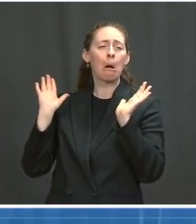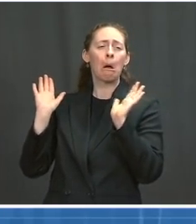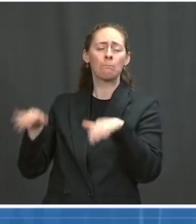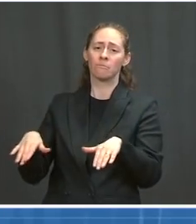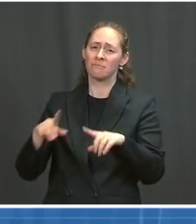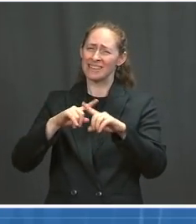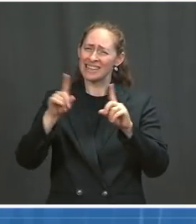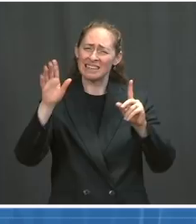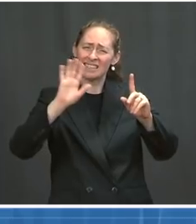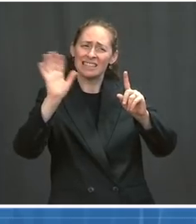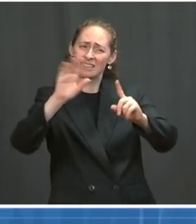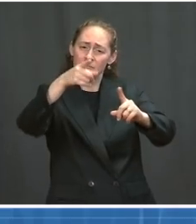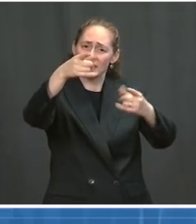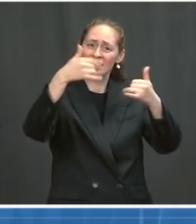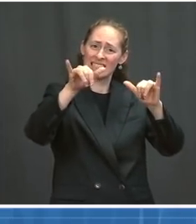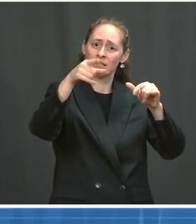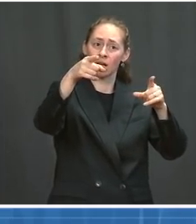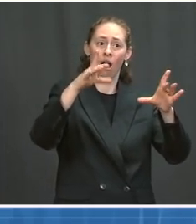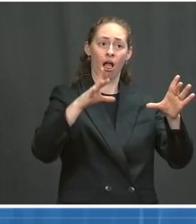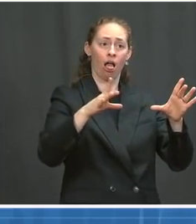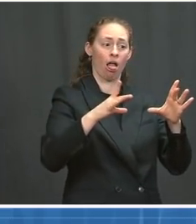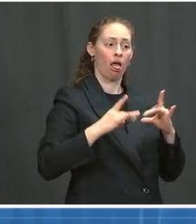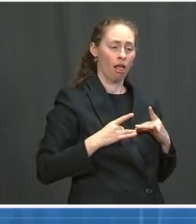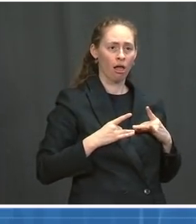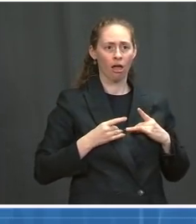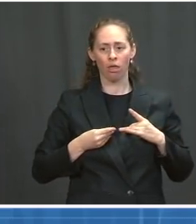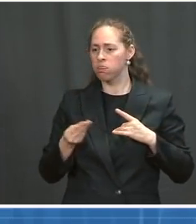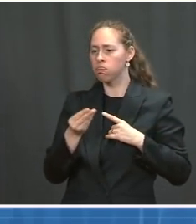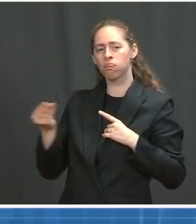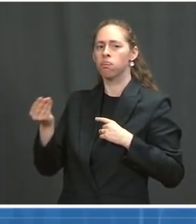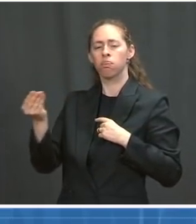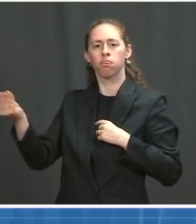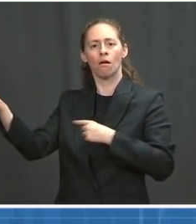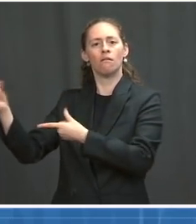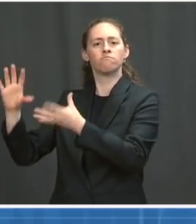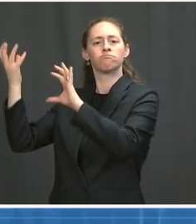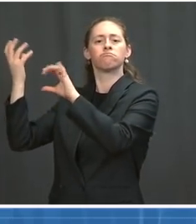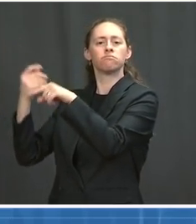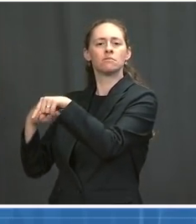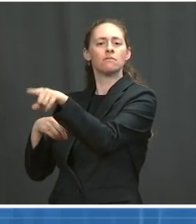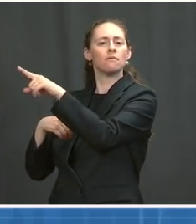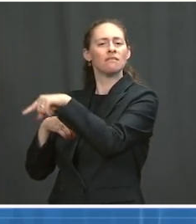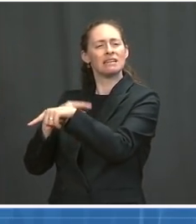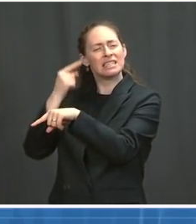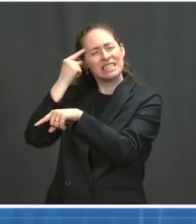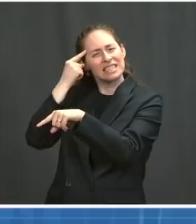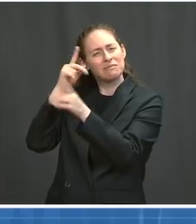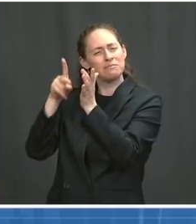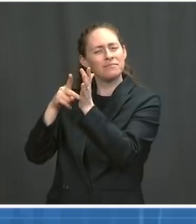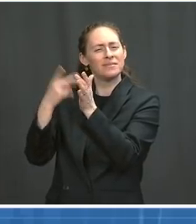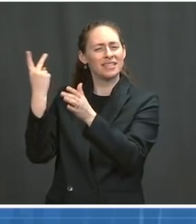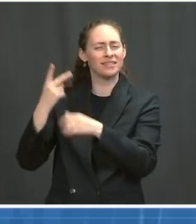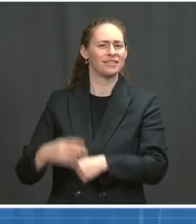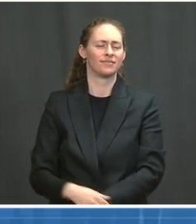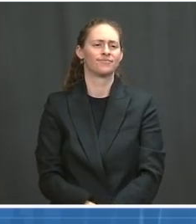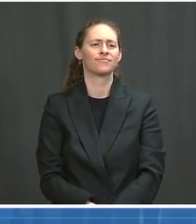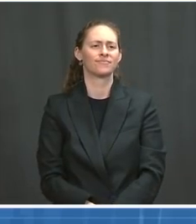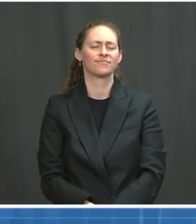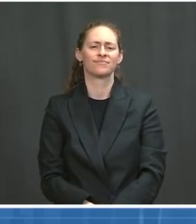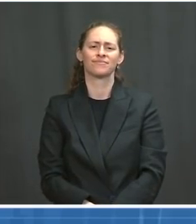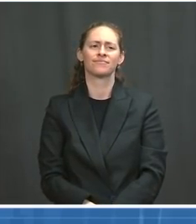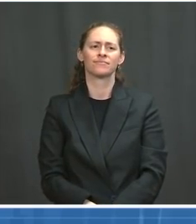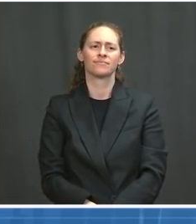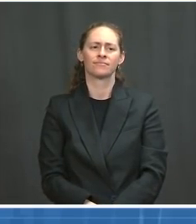and spread the virus to others who are at higher risk of hospitalization and death. We saw that time and time again over the past